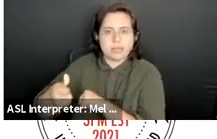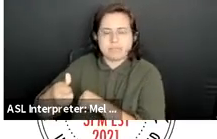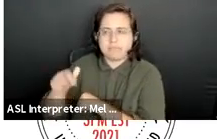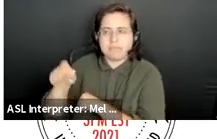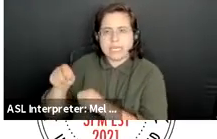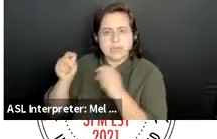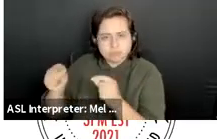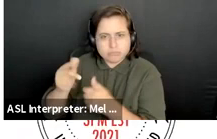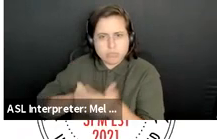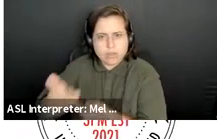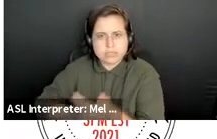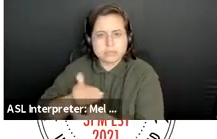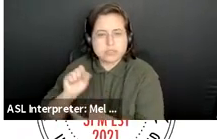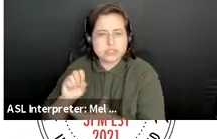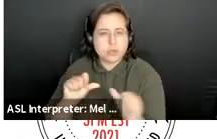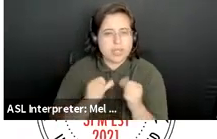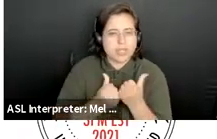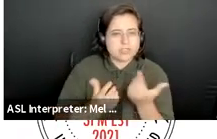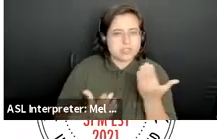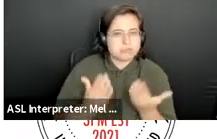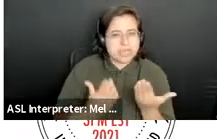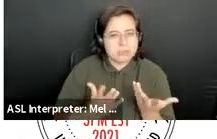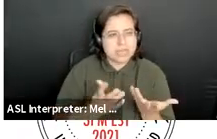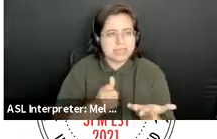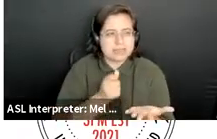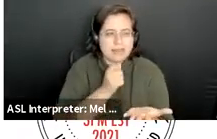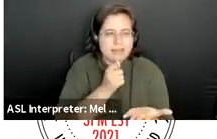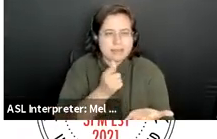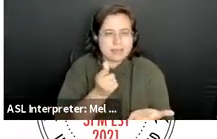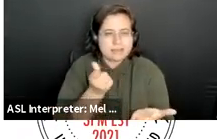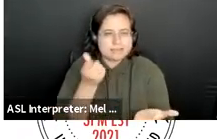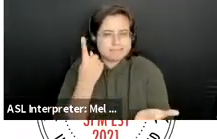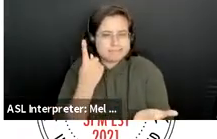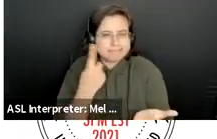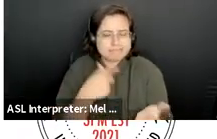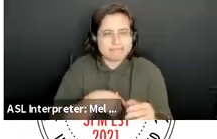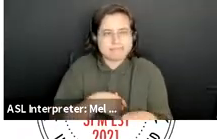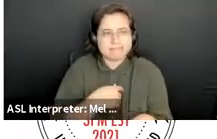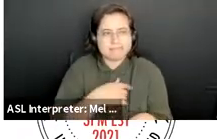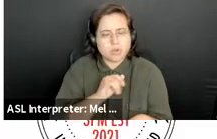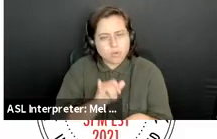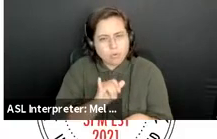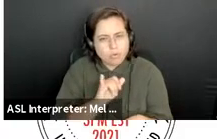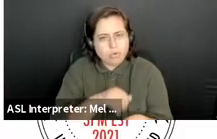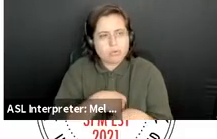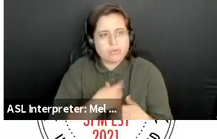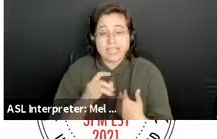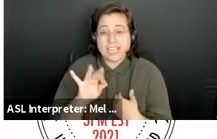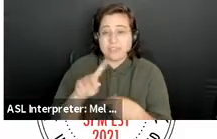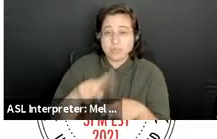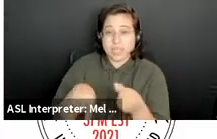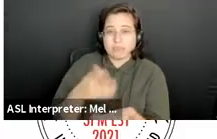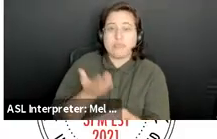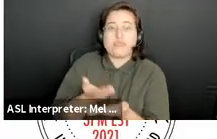processing. So the agency might not be very sympathetic if you can't make the case for why you're coming to them with the need for